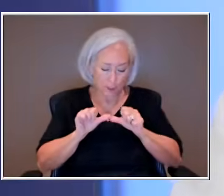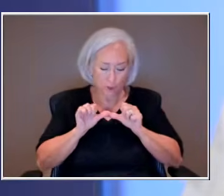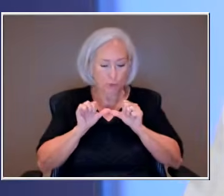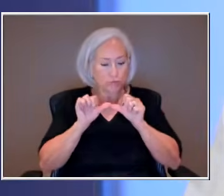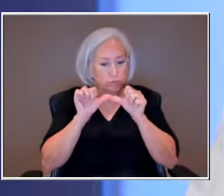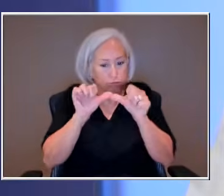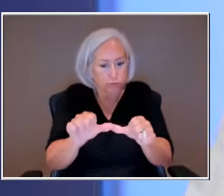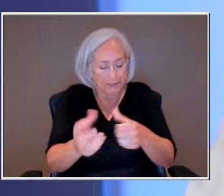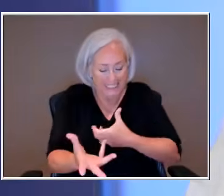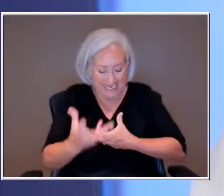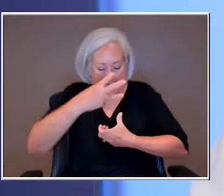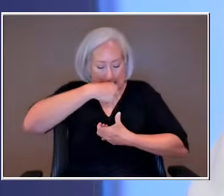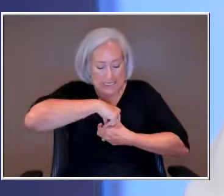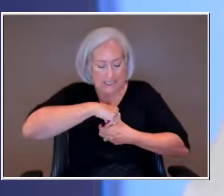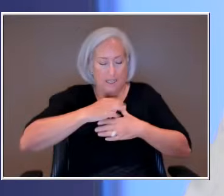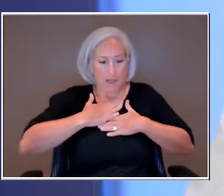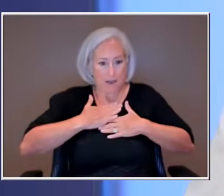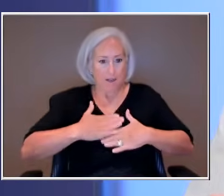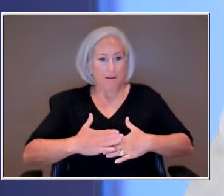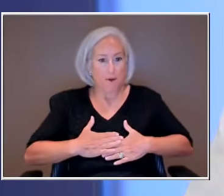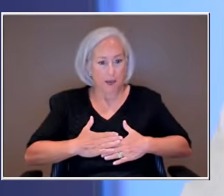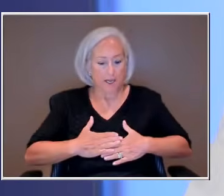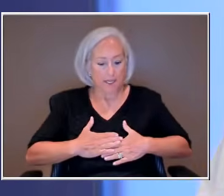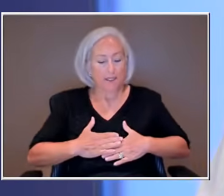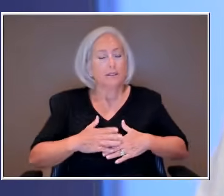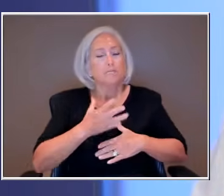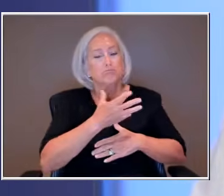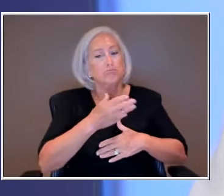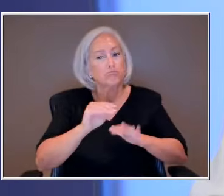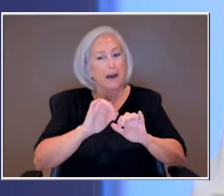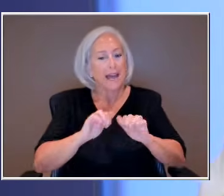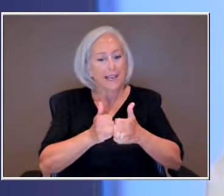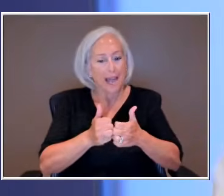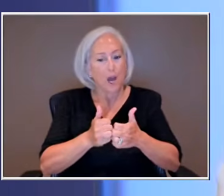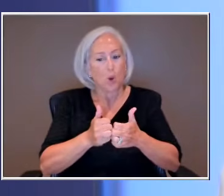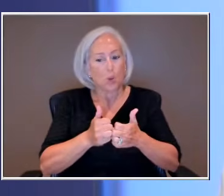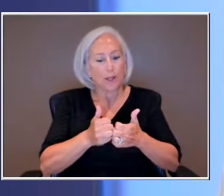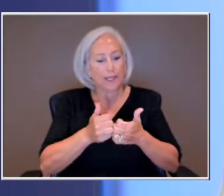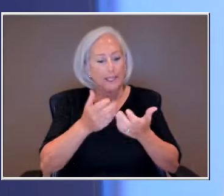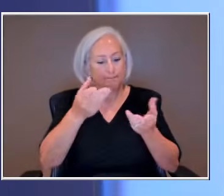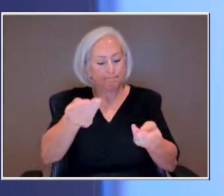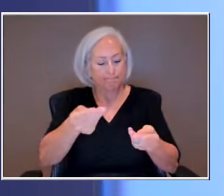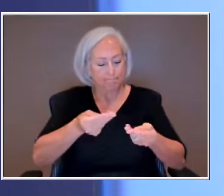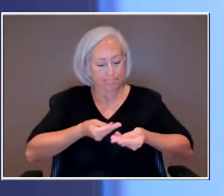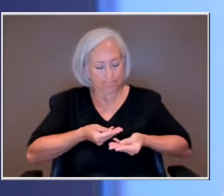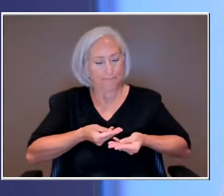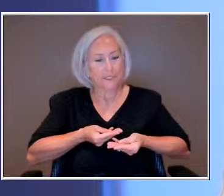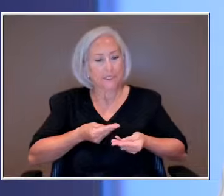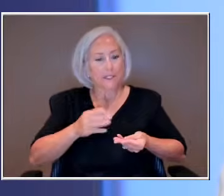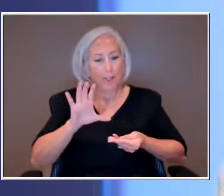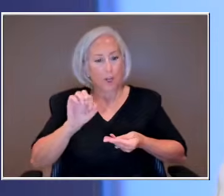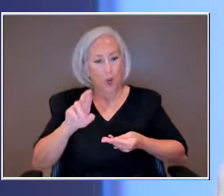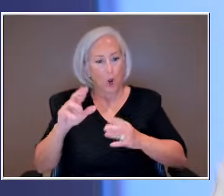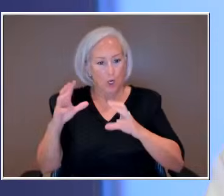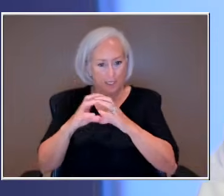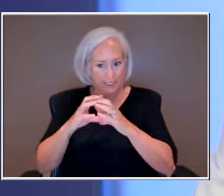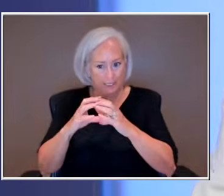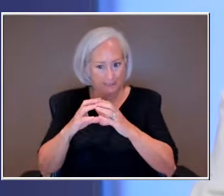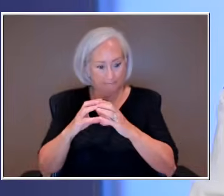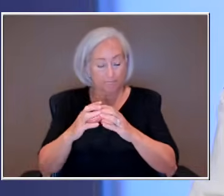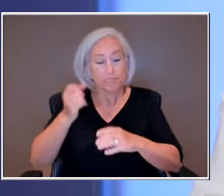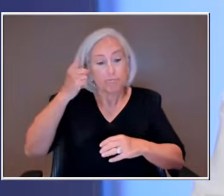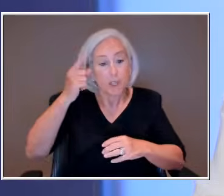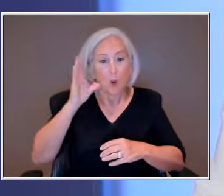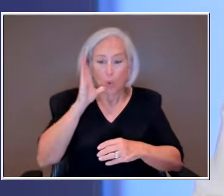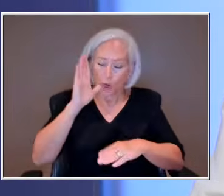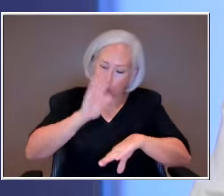we're going to deliver the CAR-T cell. So there's a lot of methods that we think about it. So we're on the right track. That's number one. We always have to understand that. And we